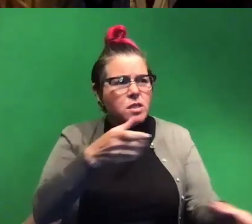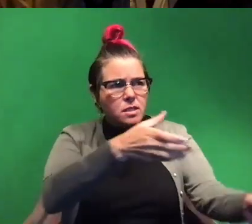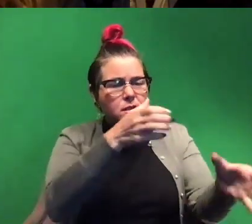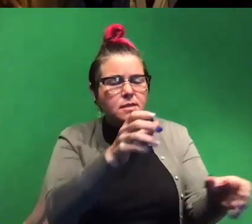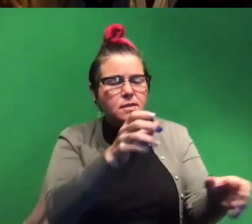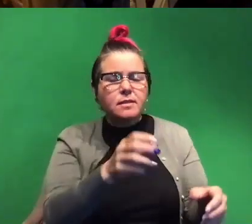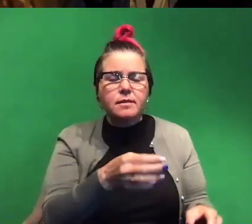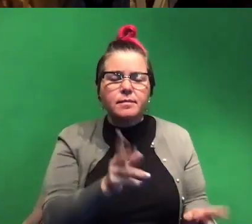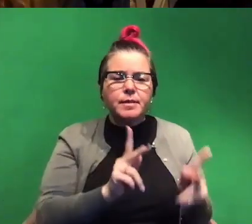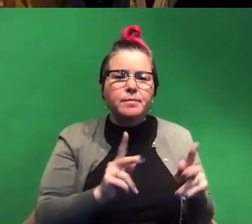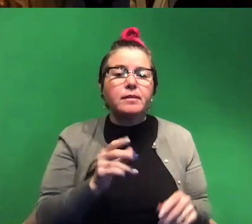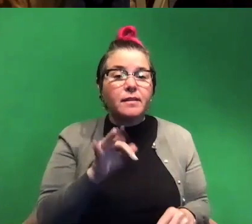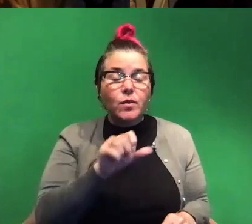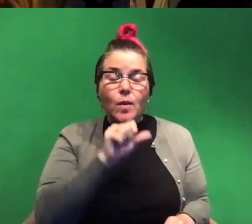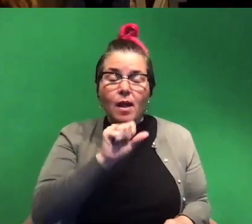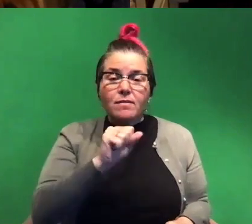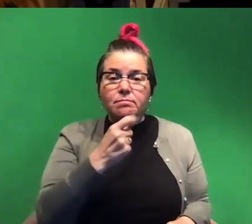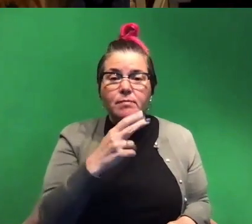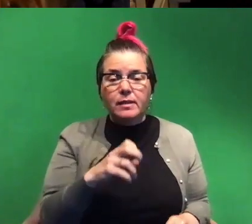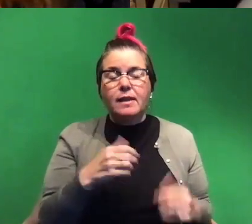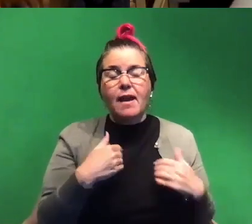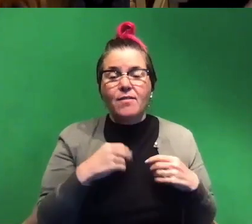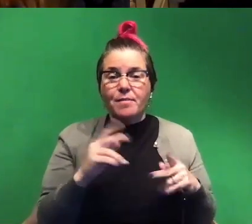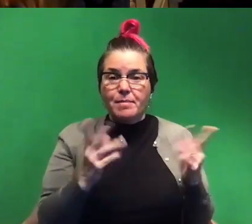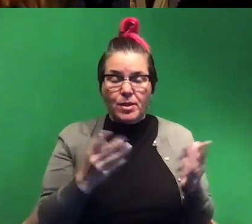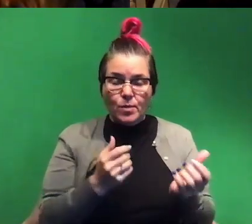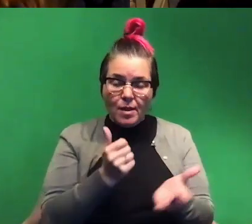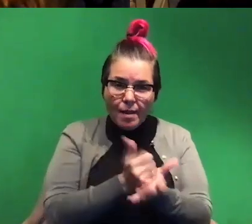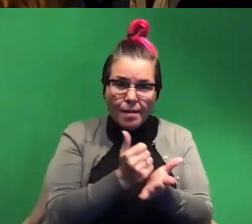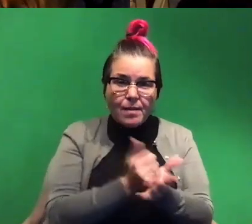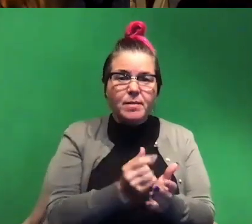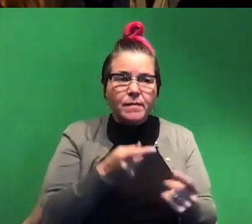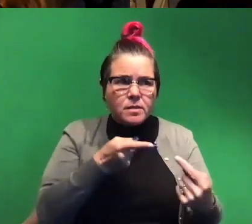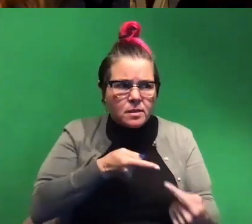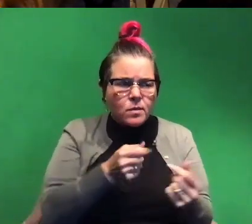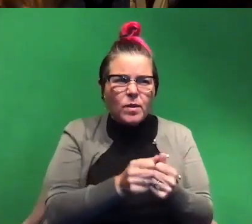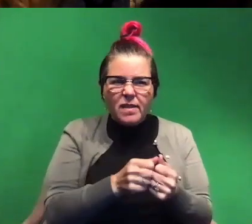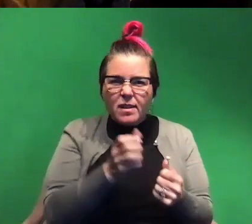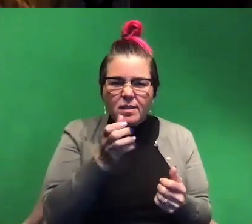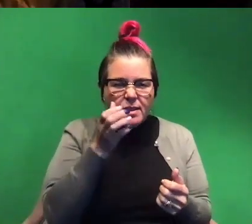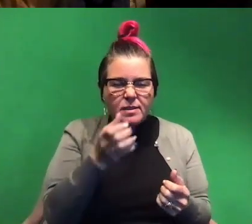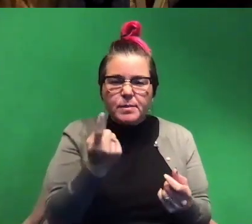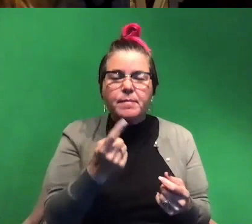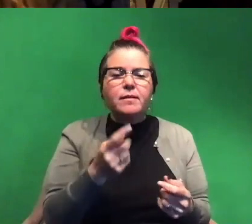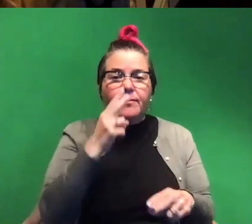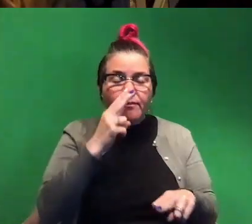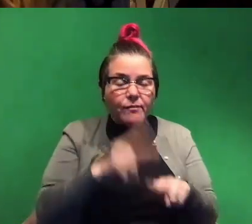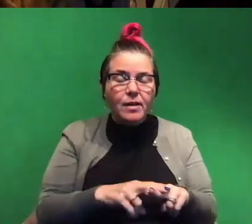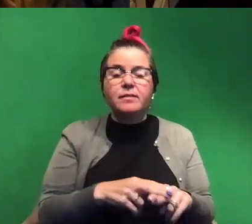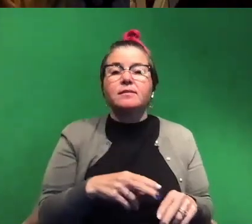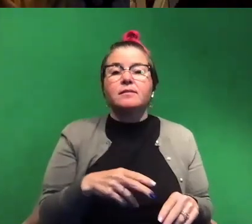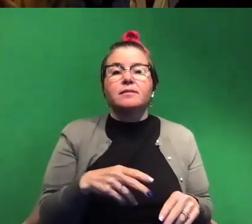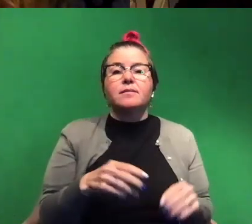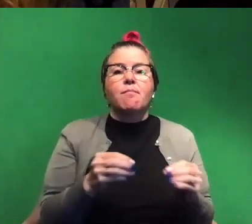whatever. If you love space, like, there are people here to help you if you're struggling with something. It is such a fun place to be. It's more than